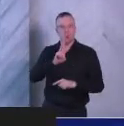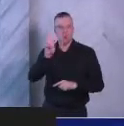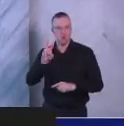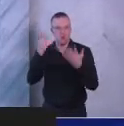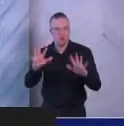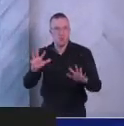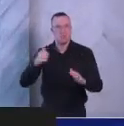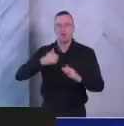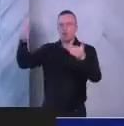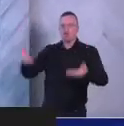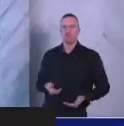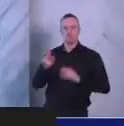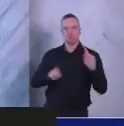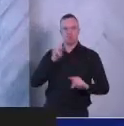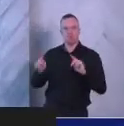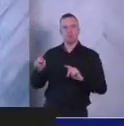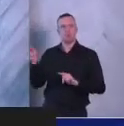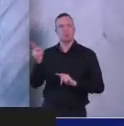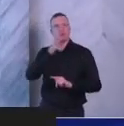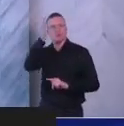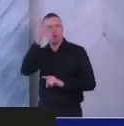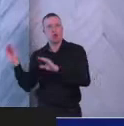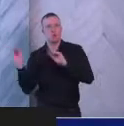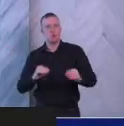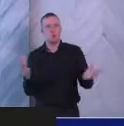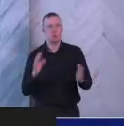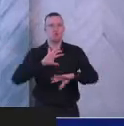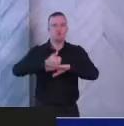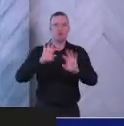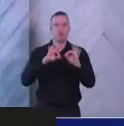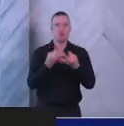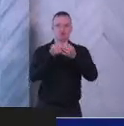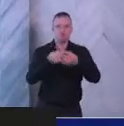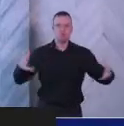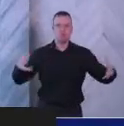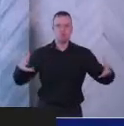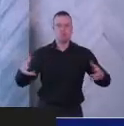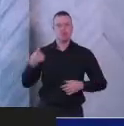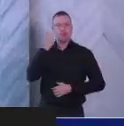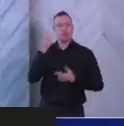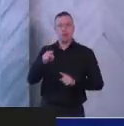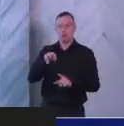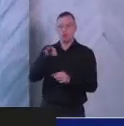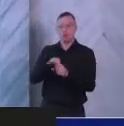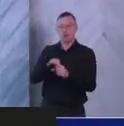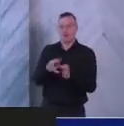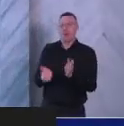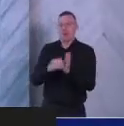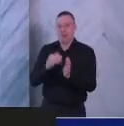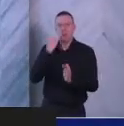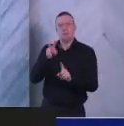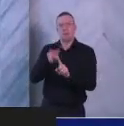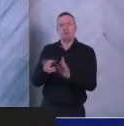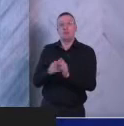Canada, they were able to immigrate and start families here. I, if re-elected, would continue to push the